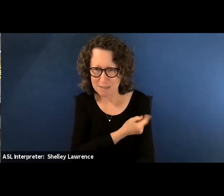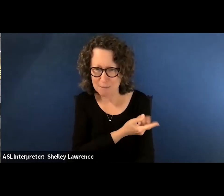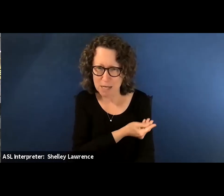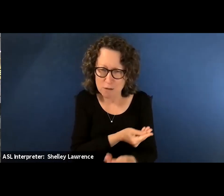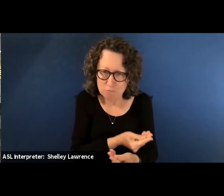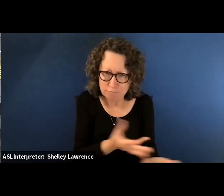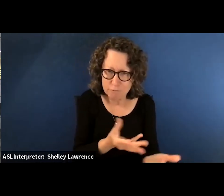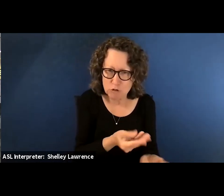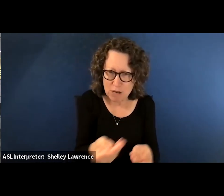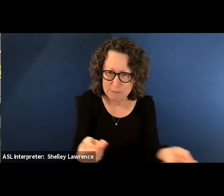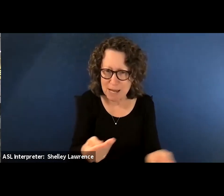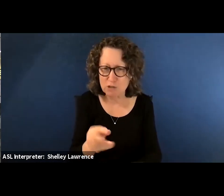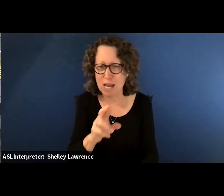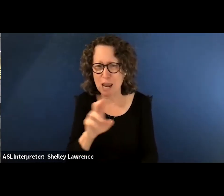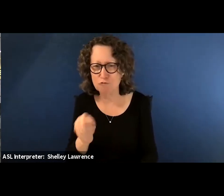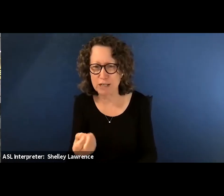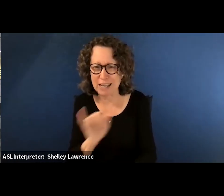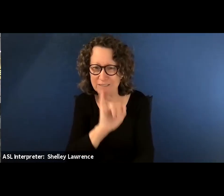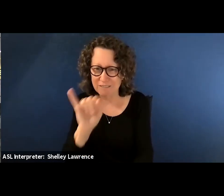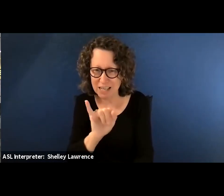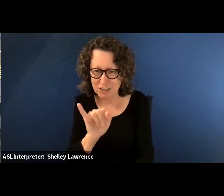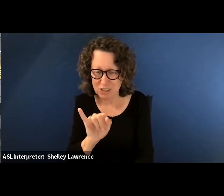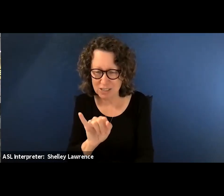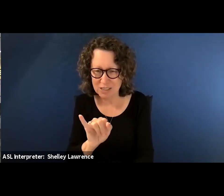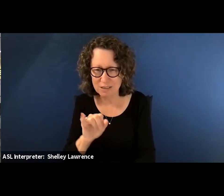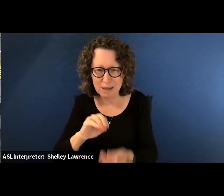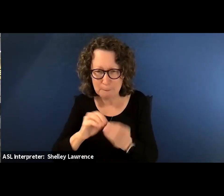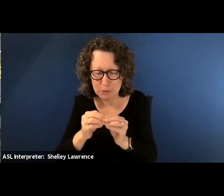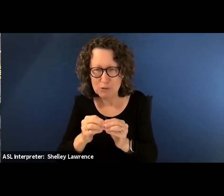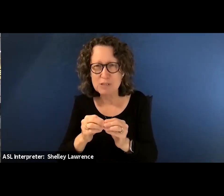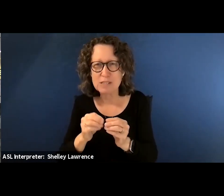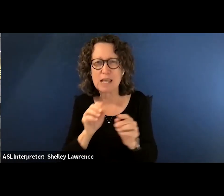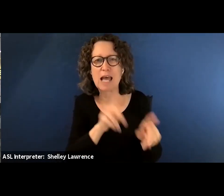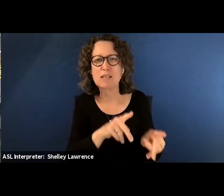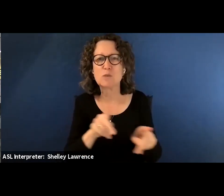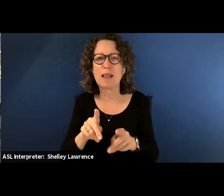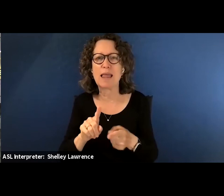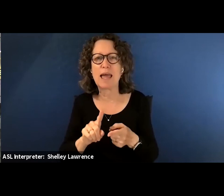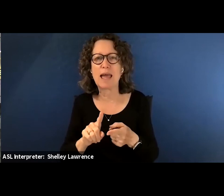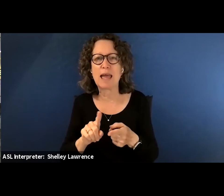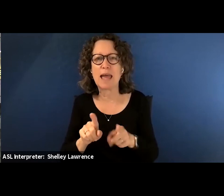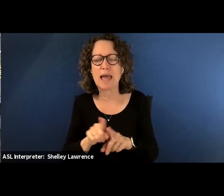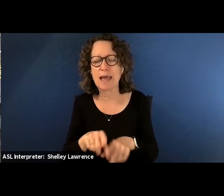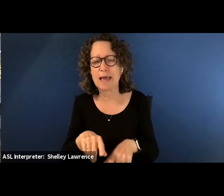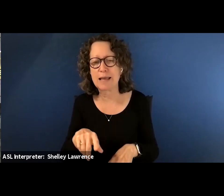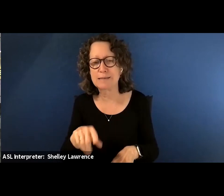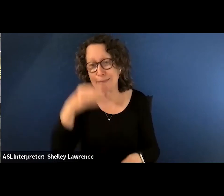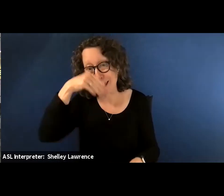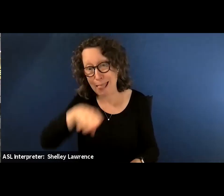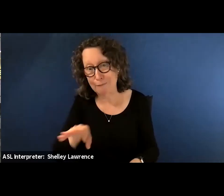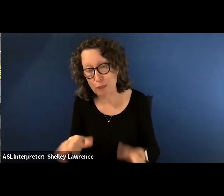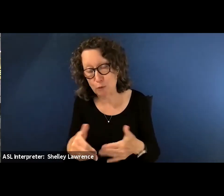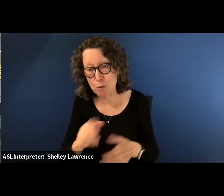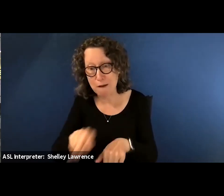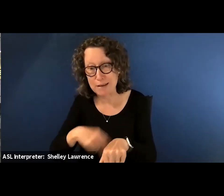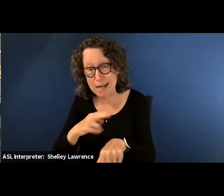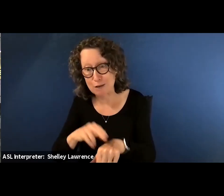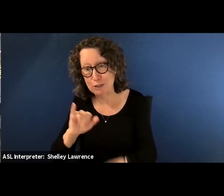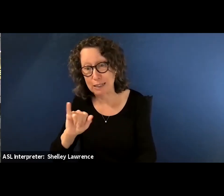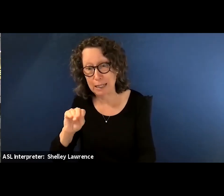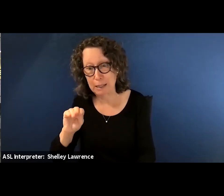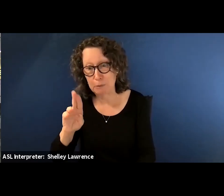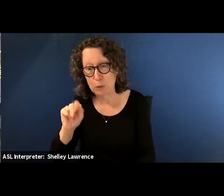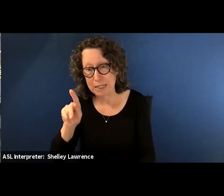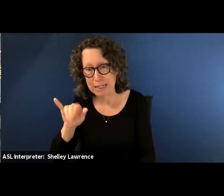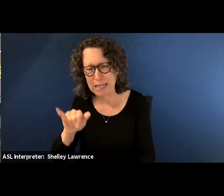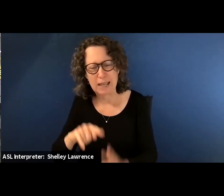transmission and reinfection rates, as well as the, elephant in the room of natural immunity. It's